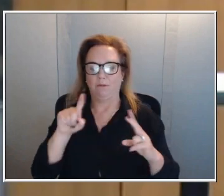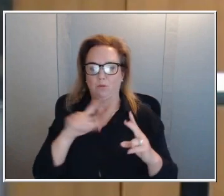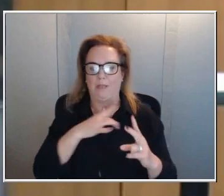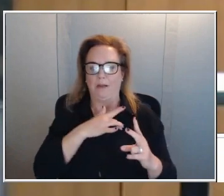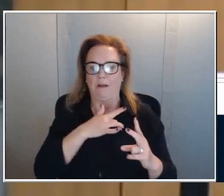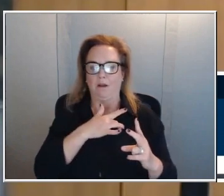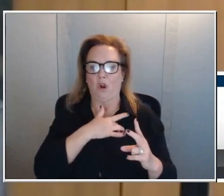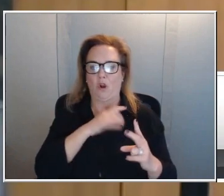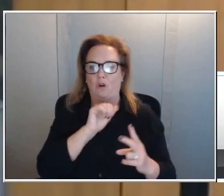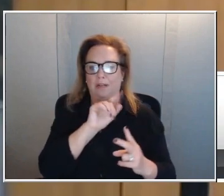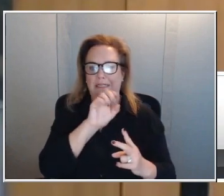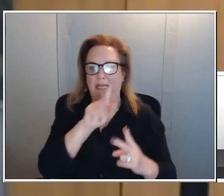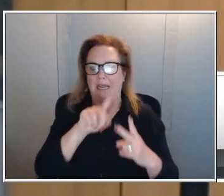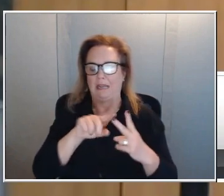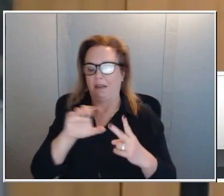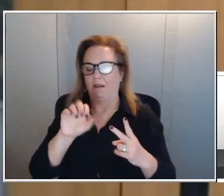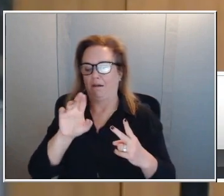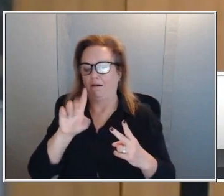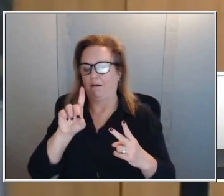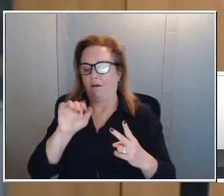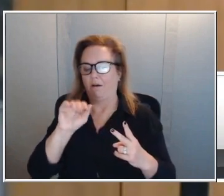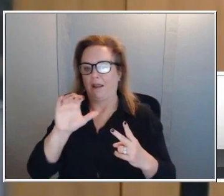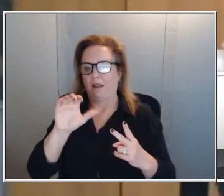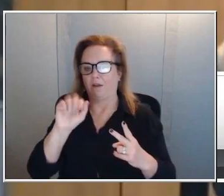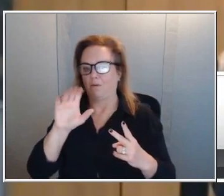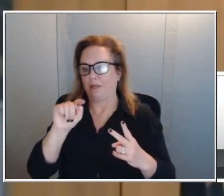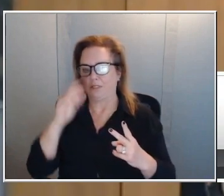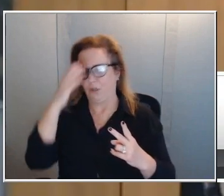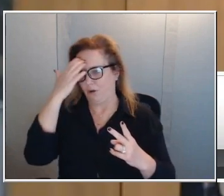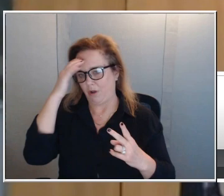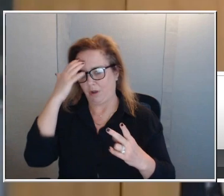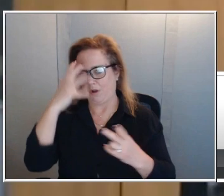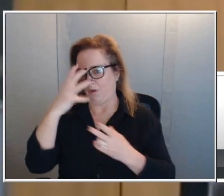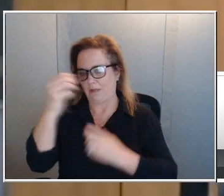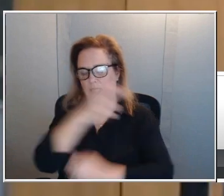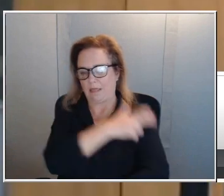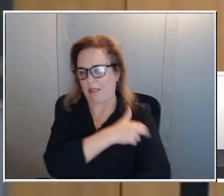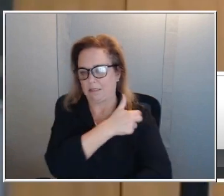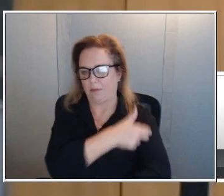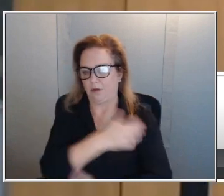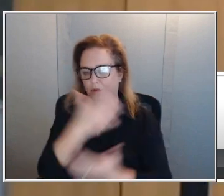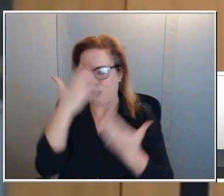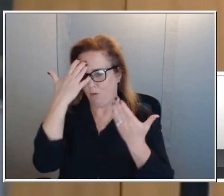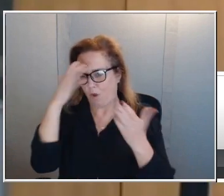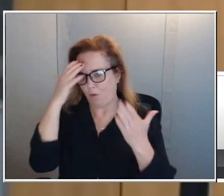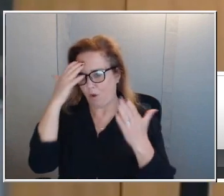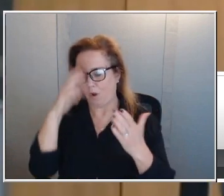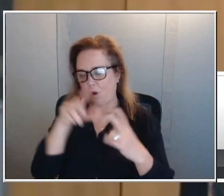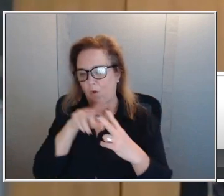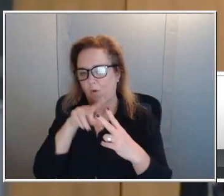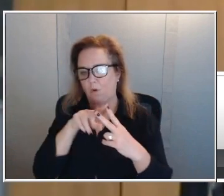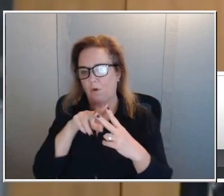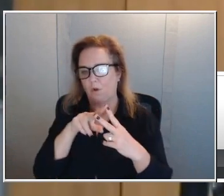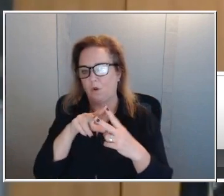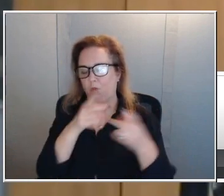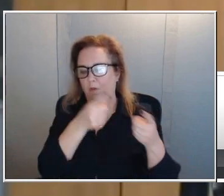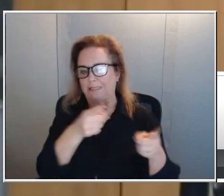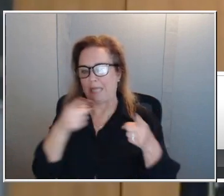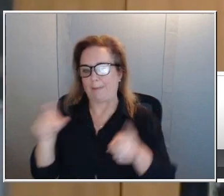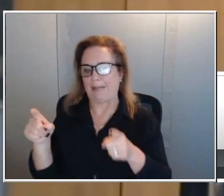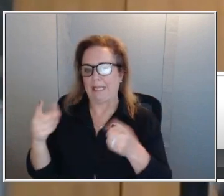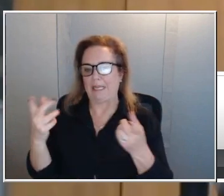difference, you're not going to be able to tell that outside of the hospital. You're not going to be able to know exactly what's going